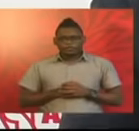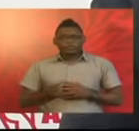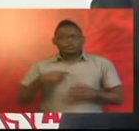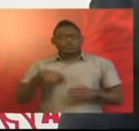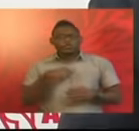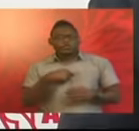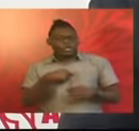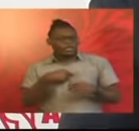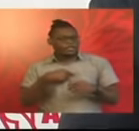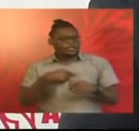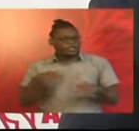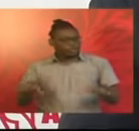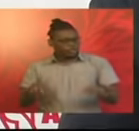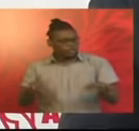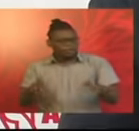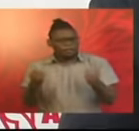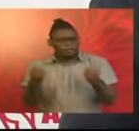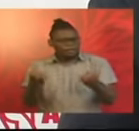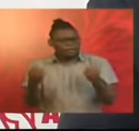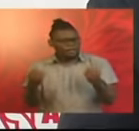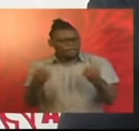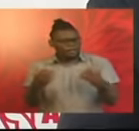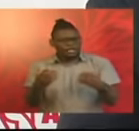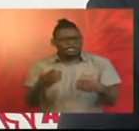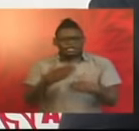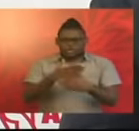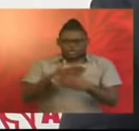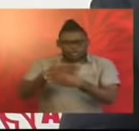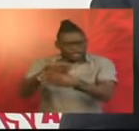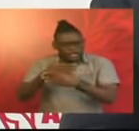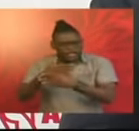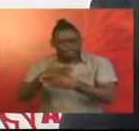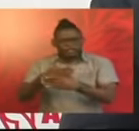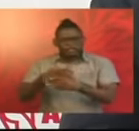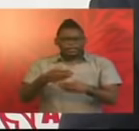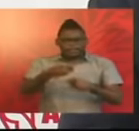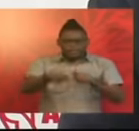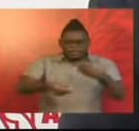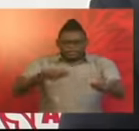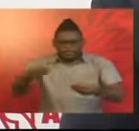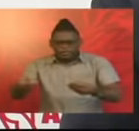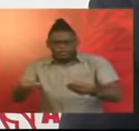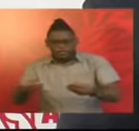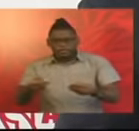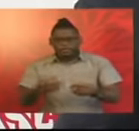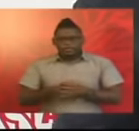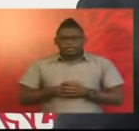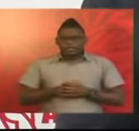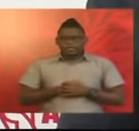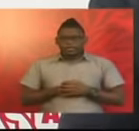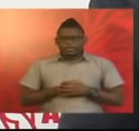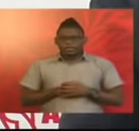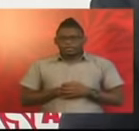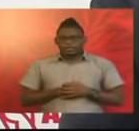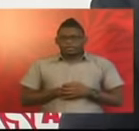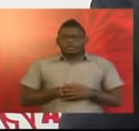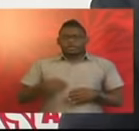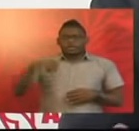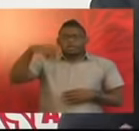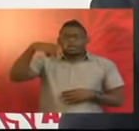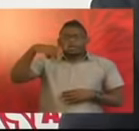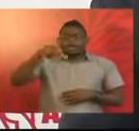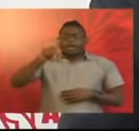outreaches at Lopino, Bonnet Gardens, Larry Gomes Stadium, and a number of other business places